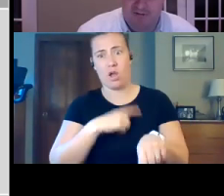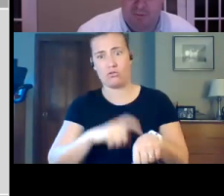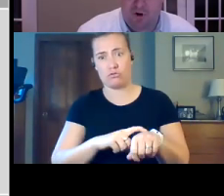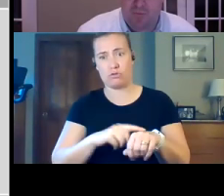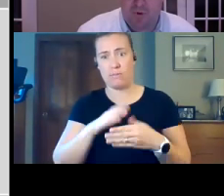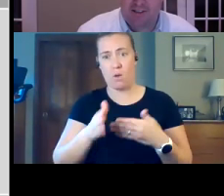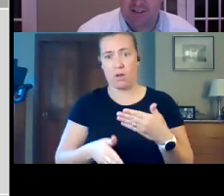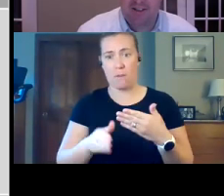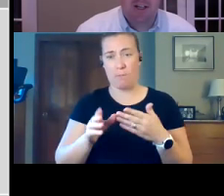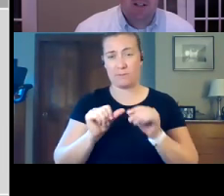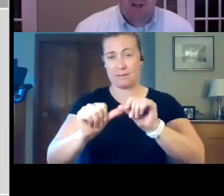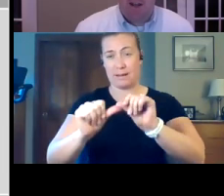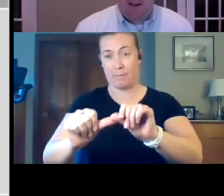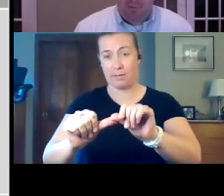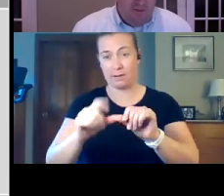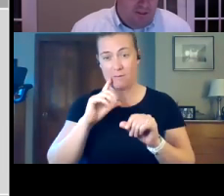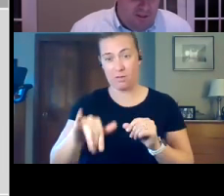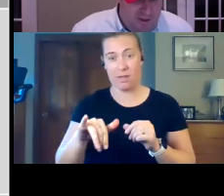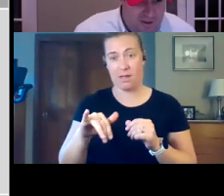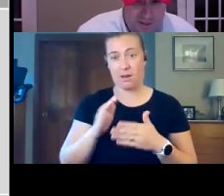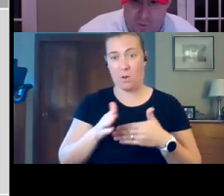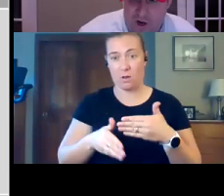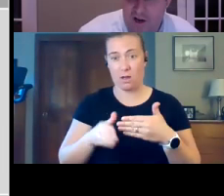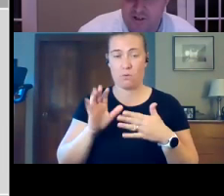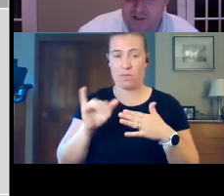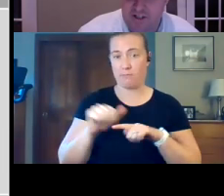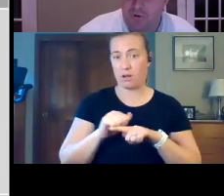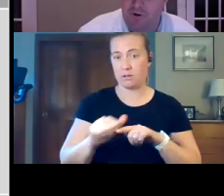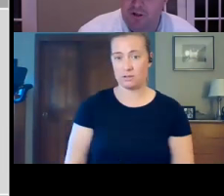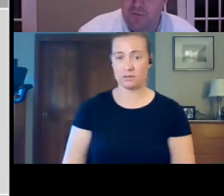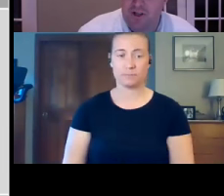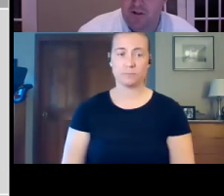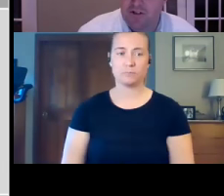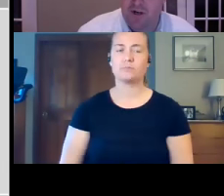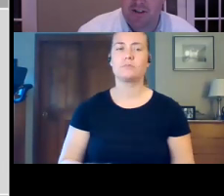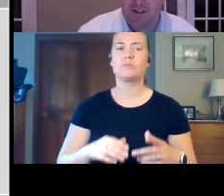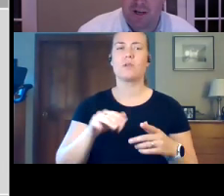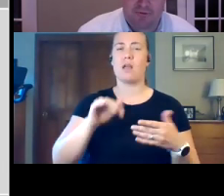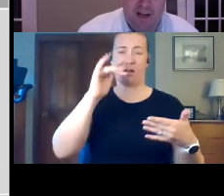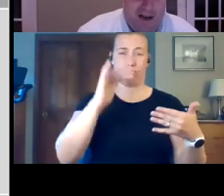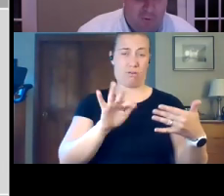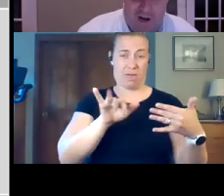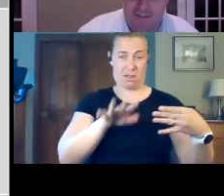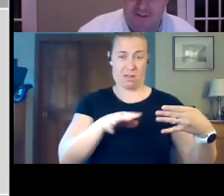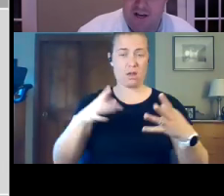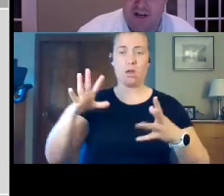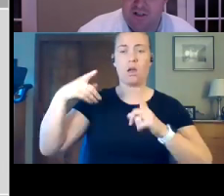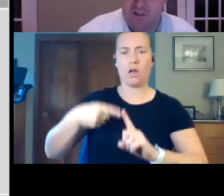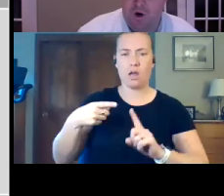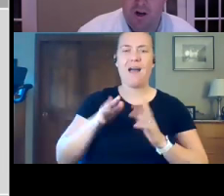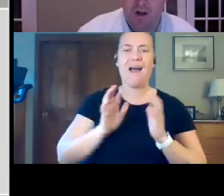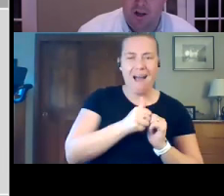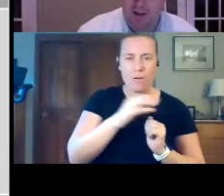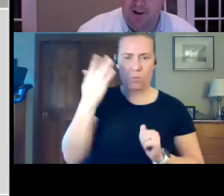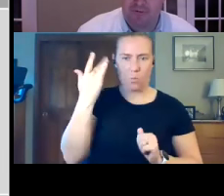a given program or practice. So again, the point here is just that we really should be starting to specify how and why these strategies